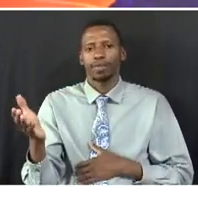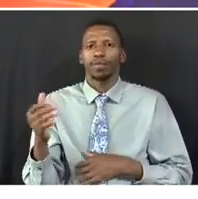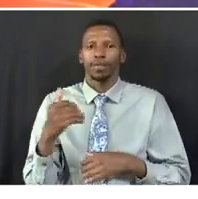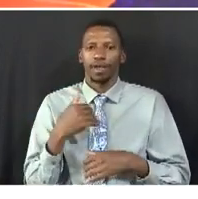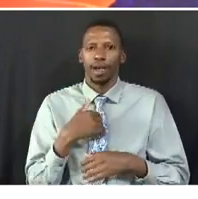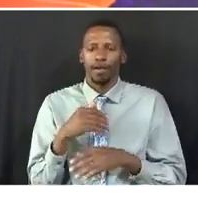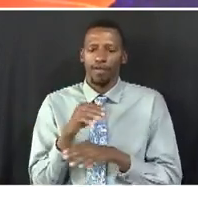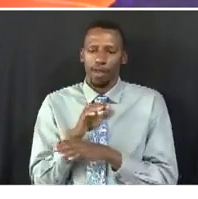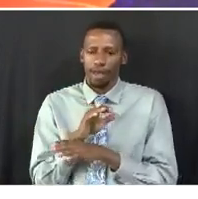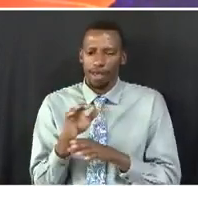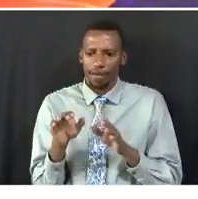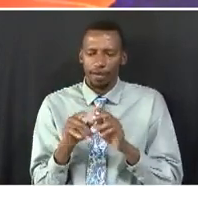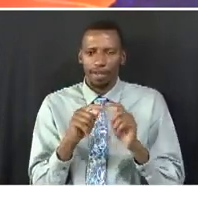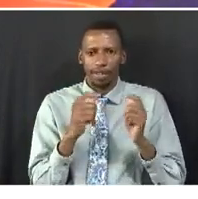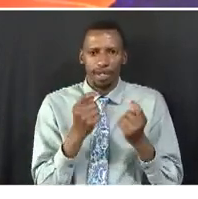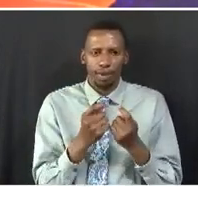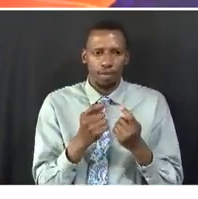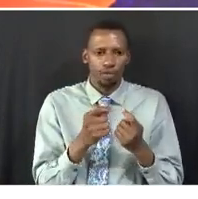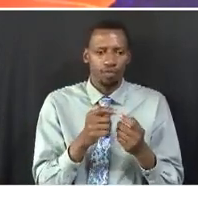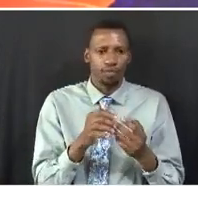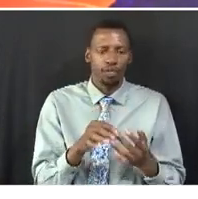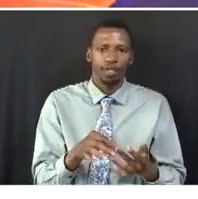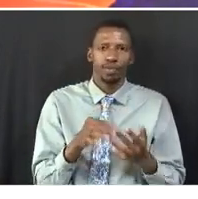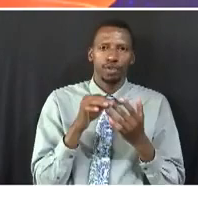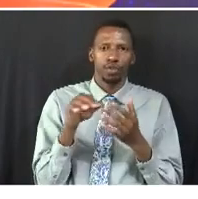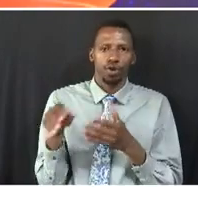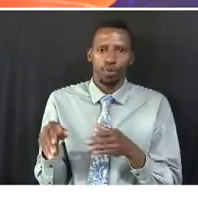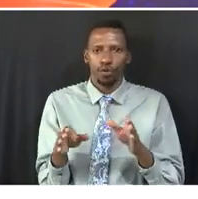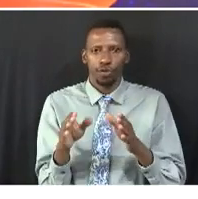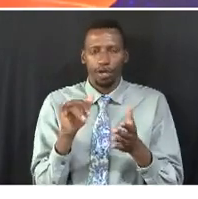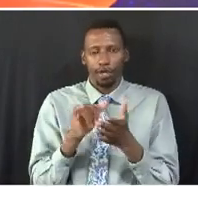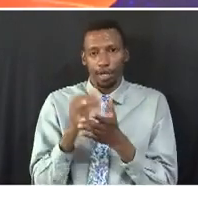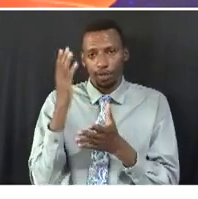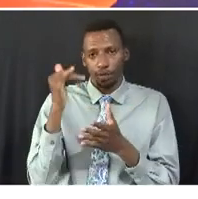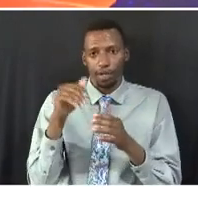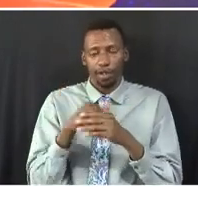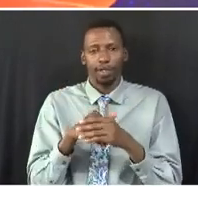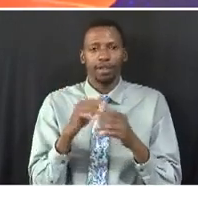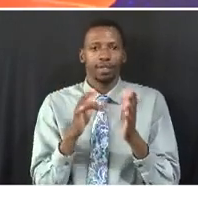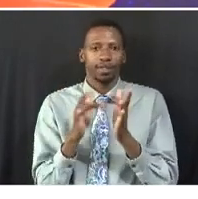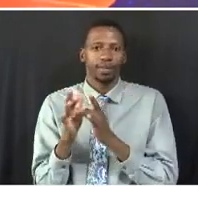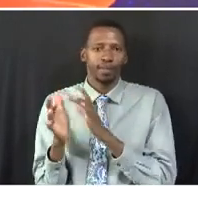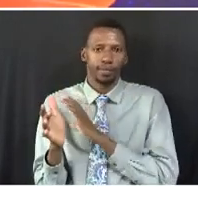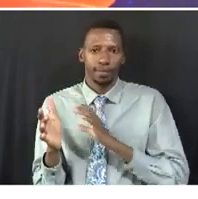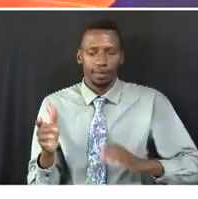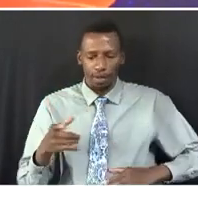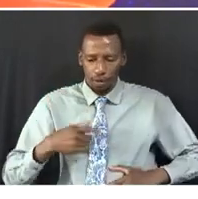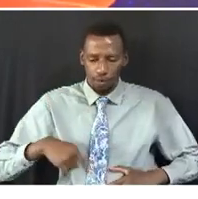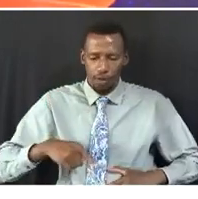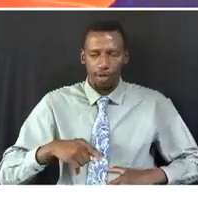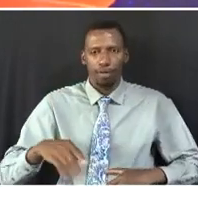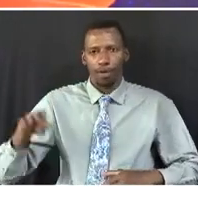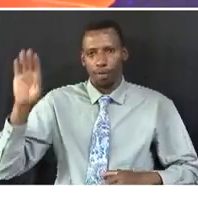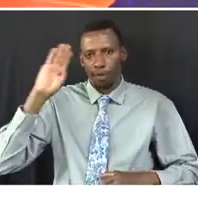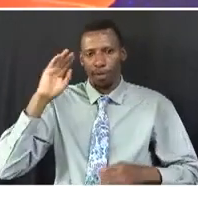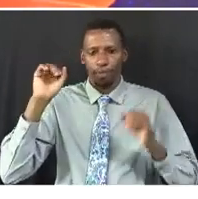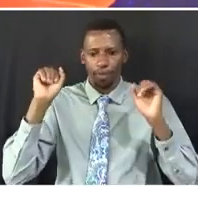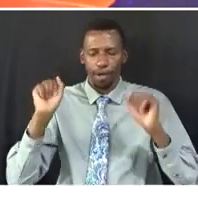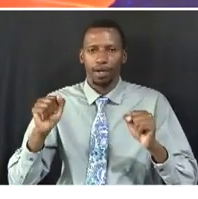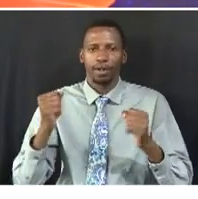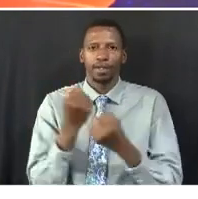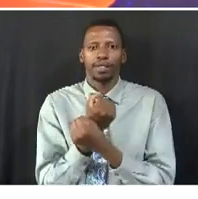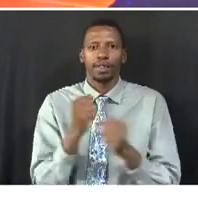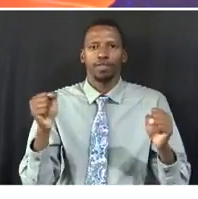every kind of privilege. And that's why in Jesus Christ, we Pathfinders can safely go.